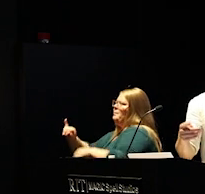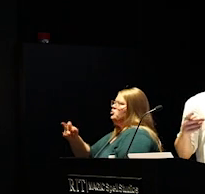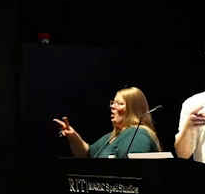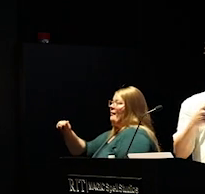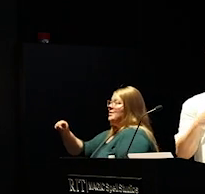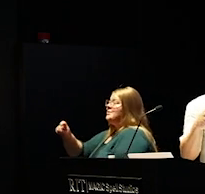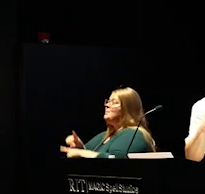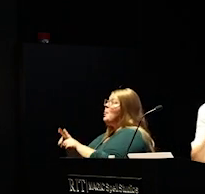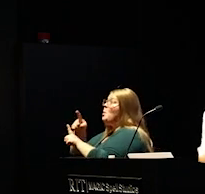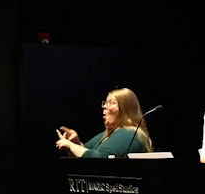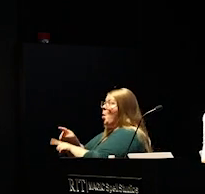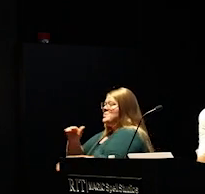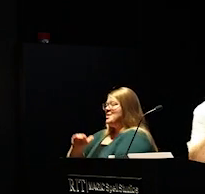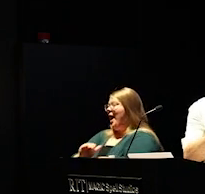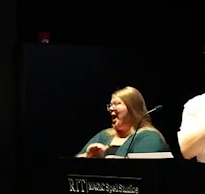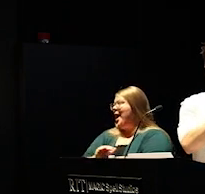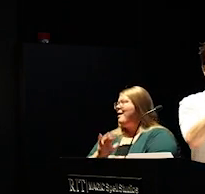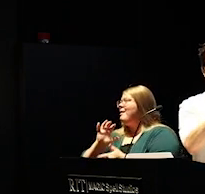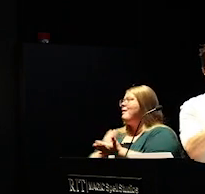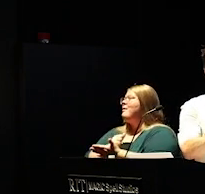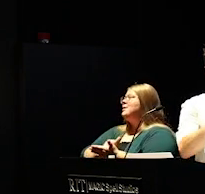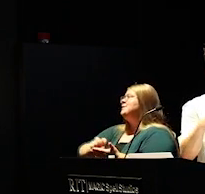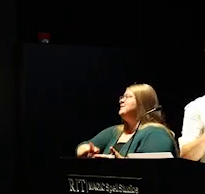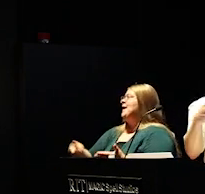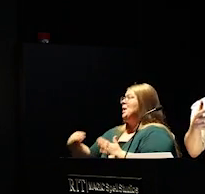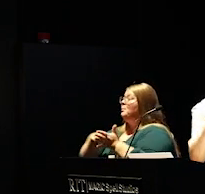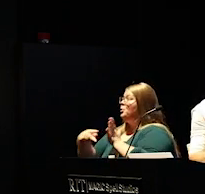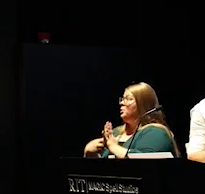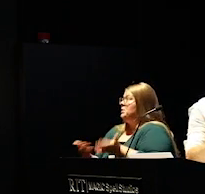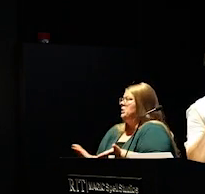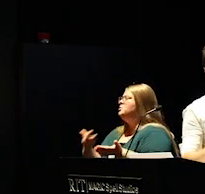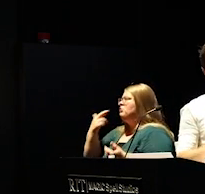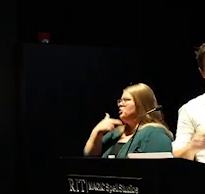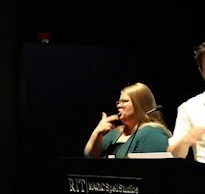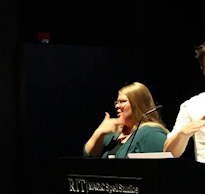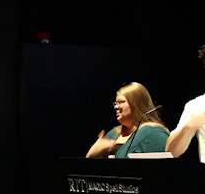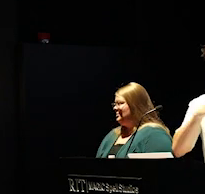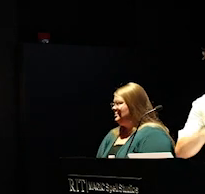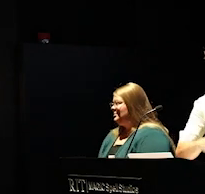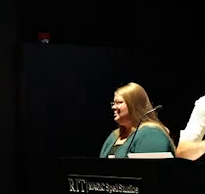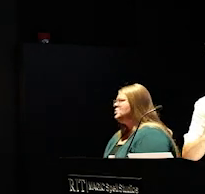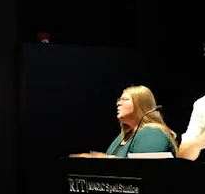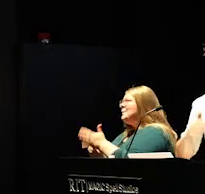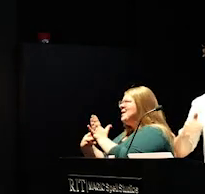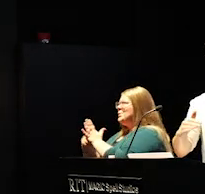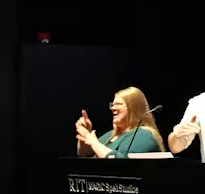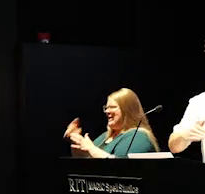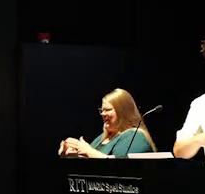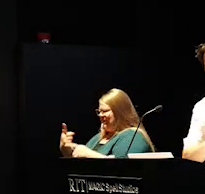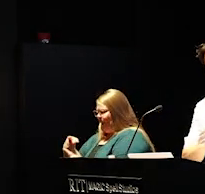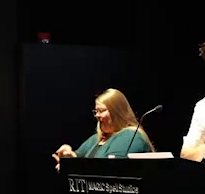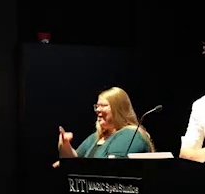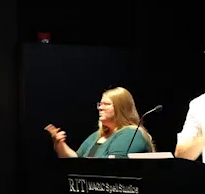Immediately, there are all kinds of, I don't want to say gadgets, but there's all kinds of like physical flips. There's all kinds of like things that have